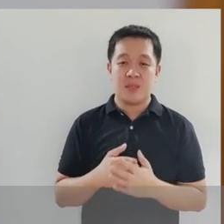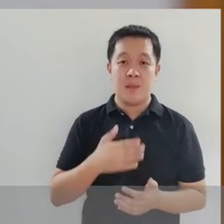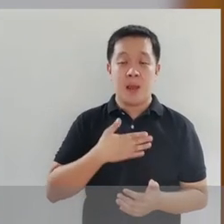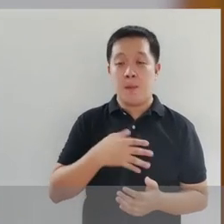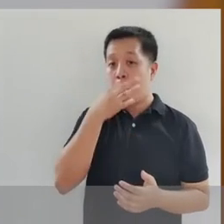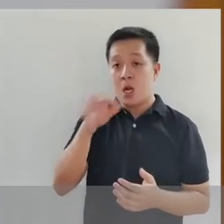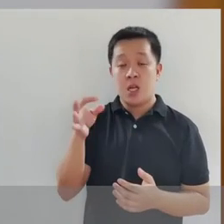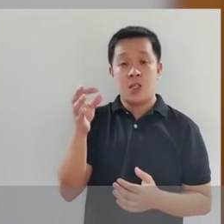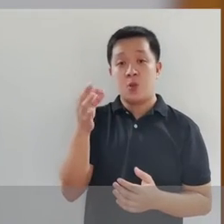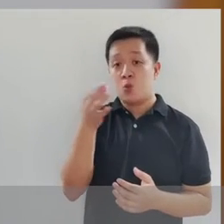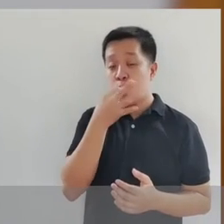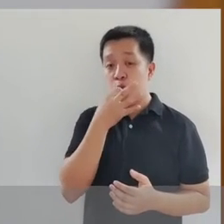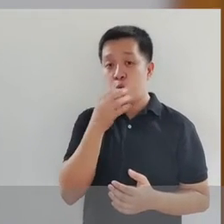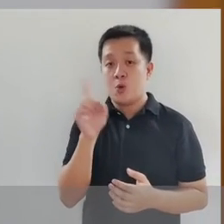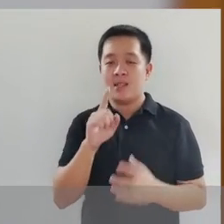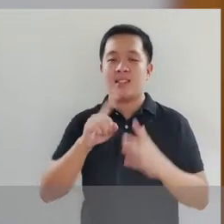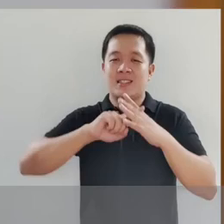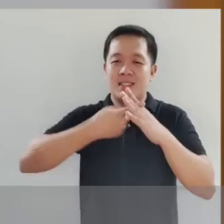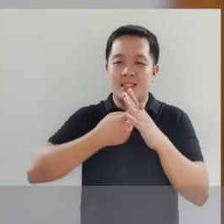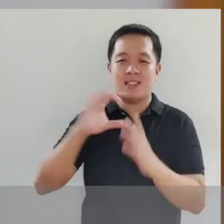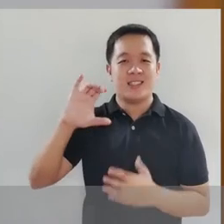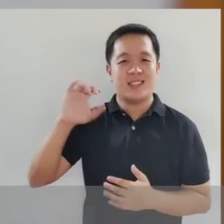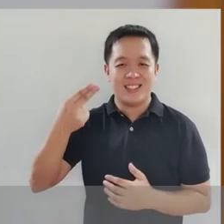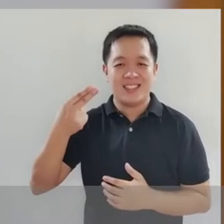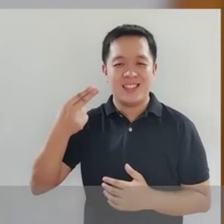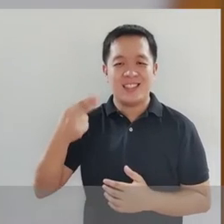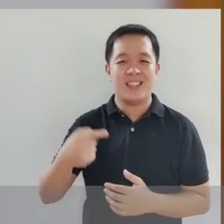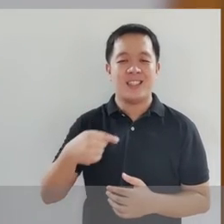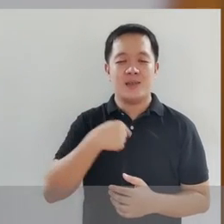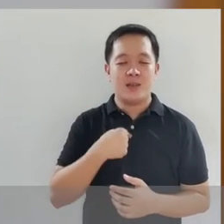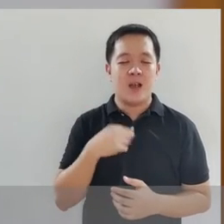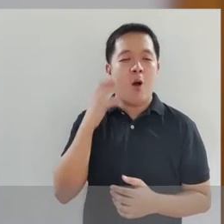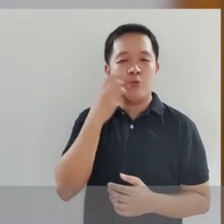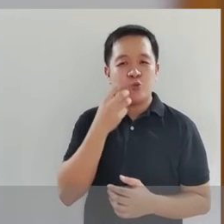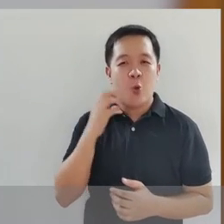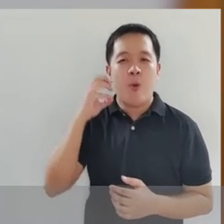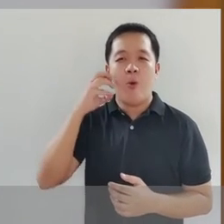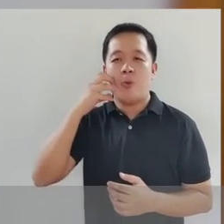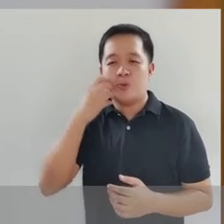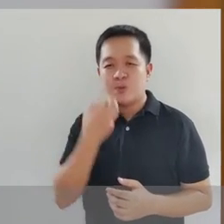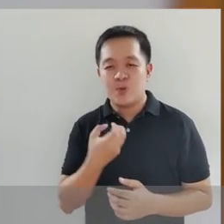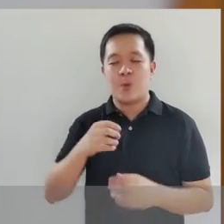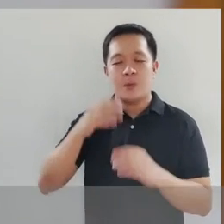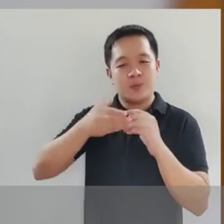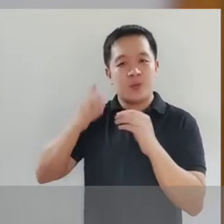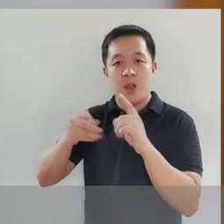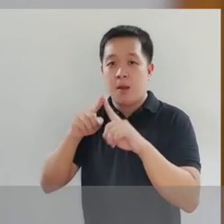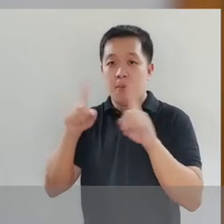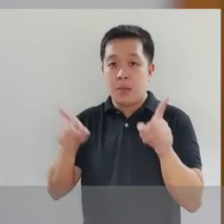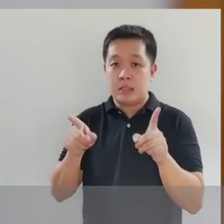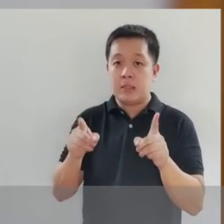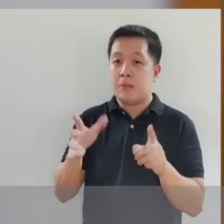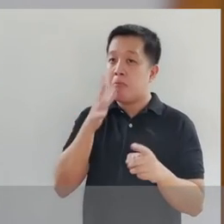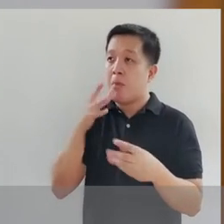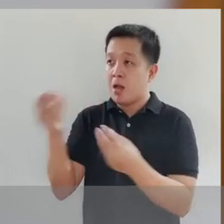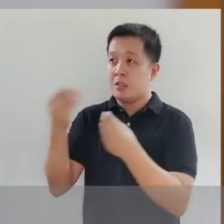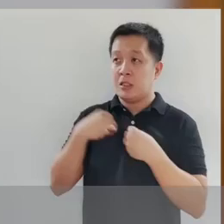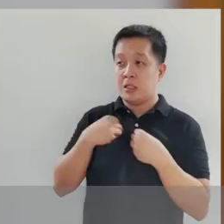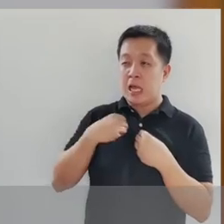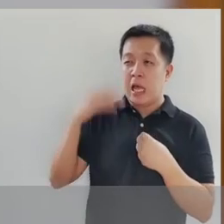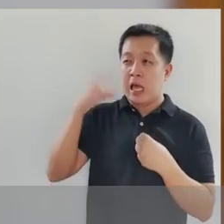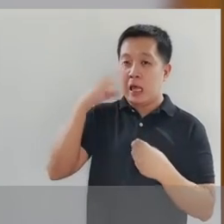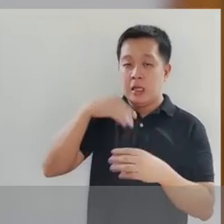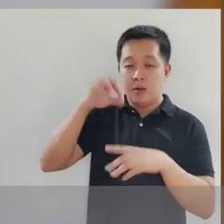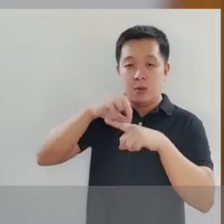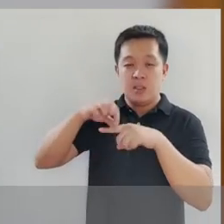sneeze. My favorite foods begin with ch. I love to crunch on chops, but if mom gives